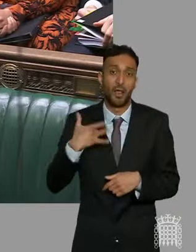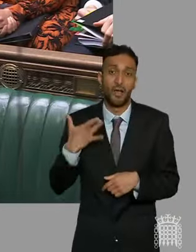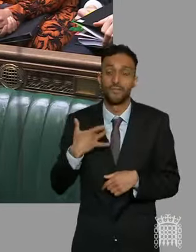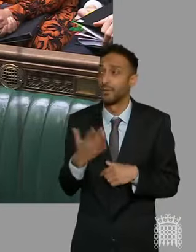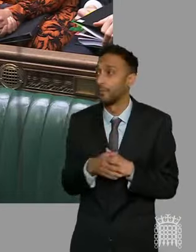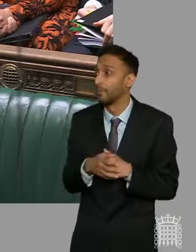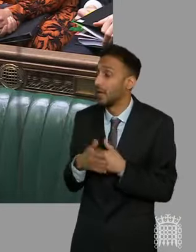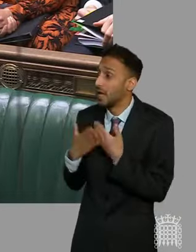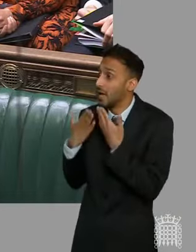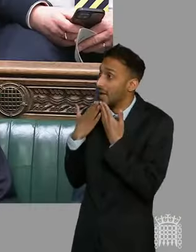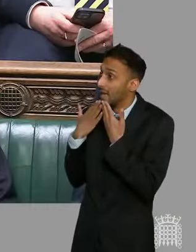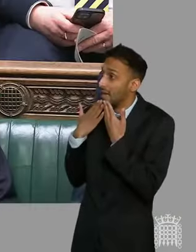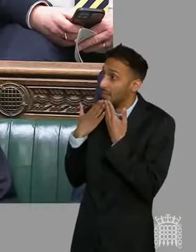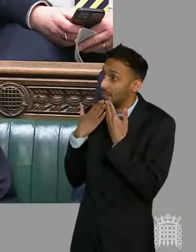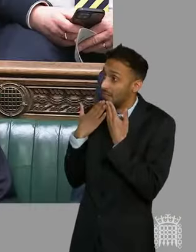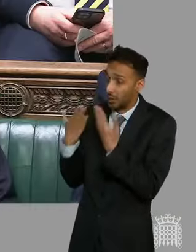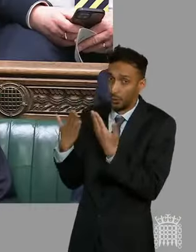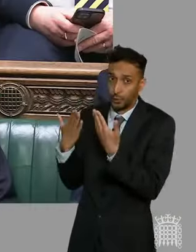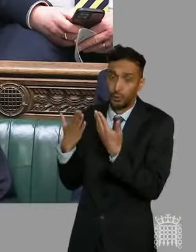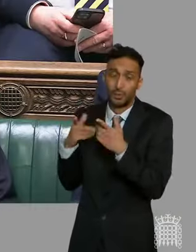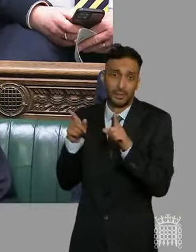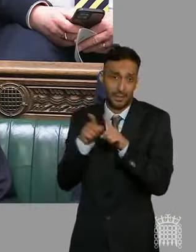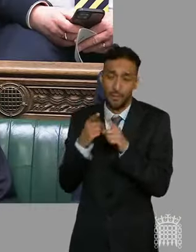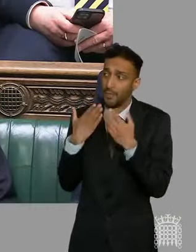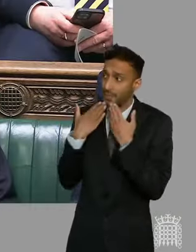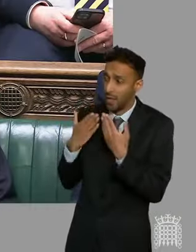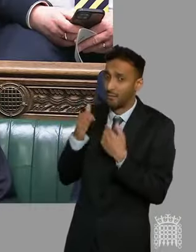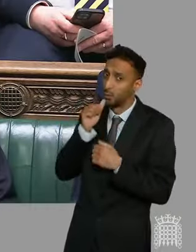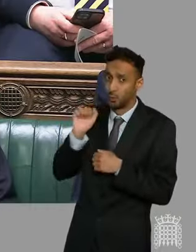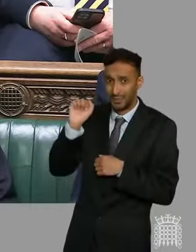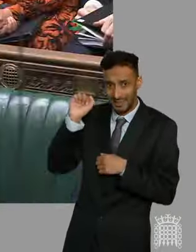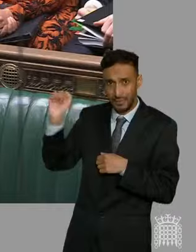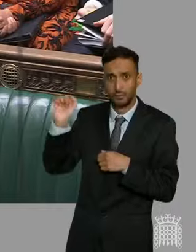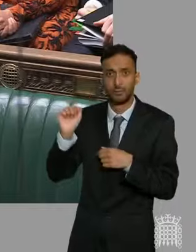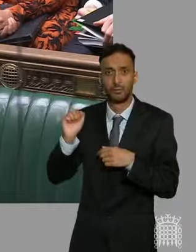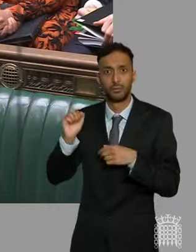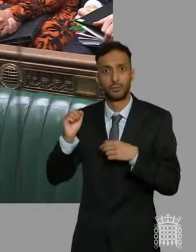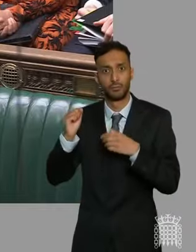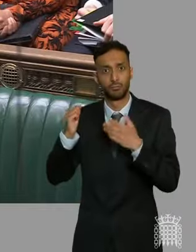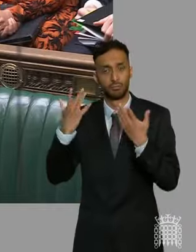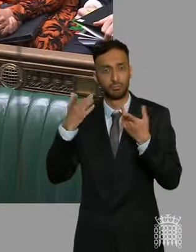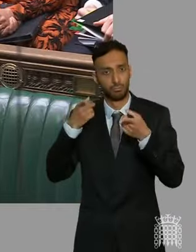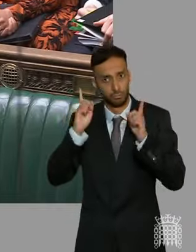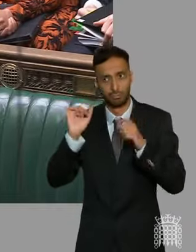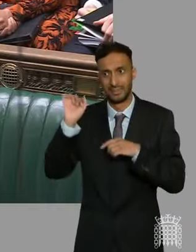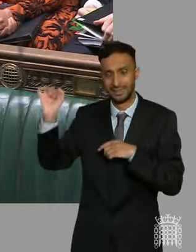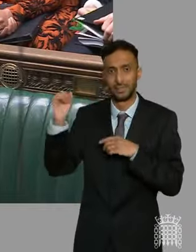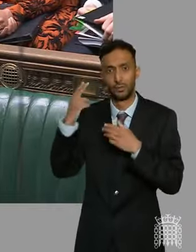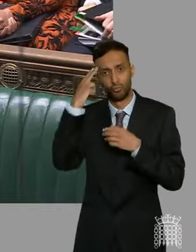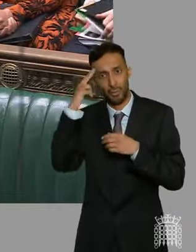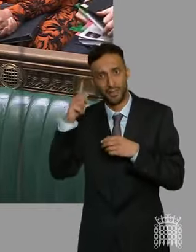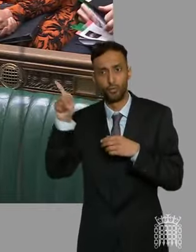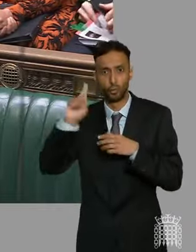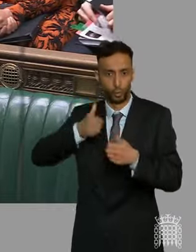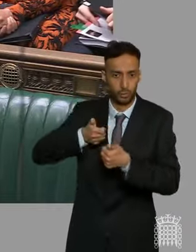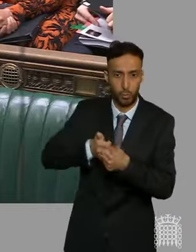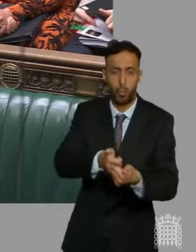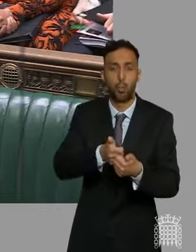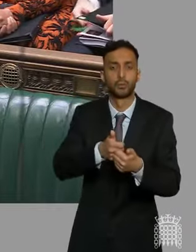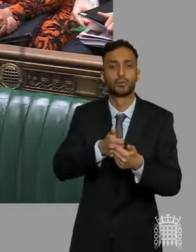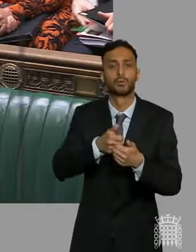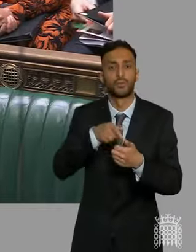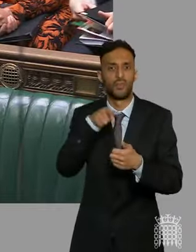support this vital cause, which will make a material difference, and I look forward to working with him on it. We do